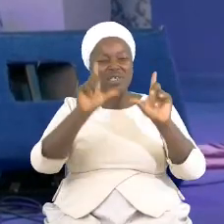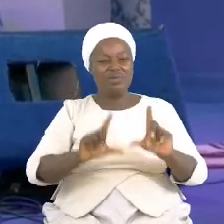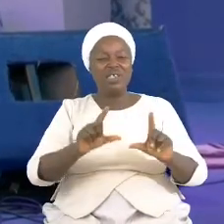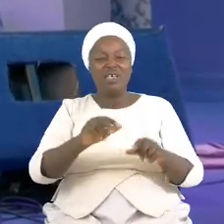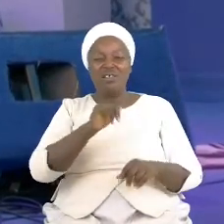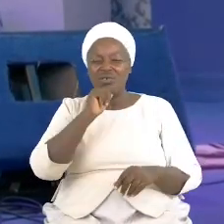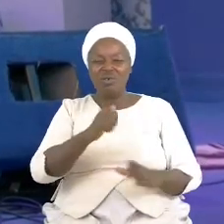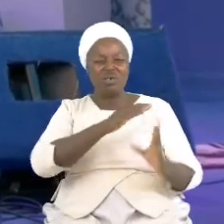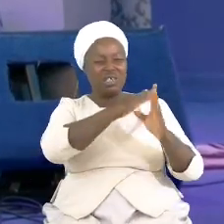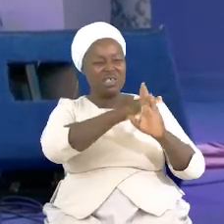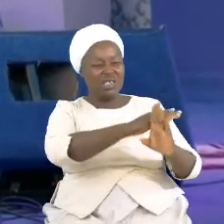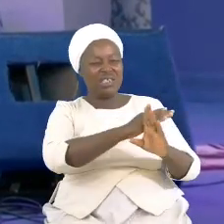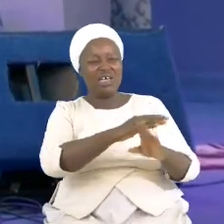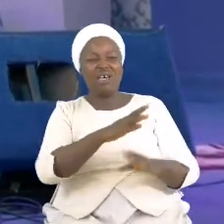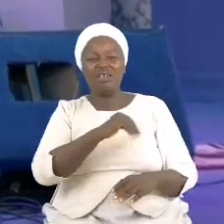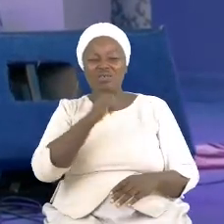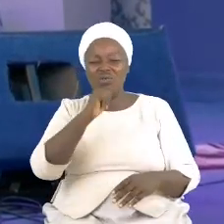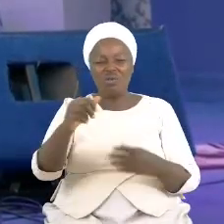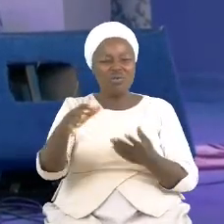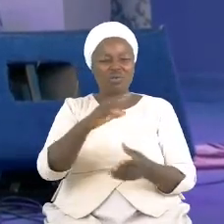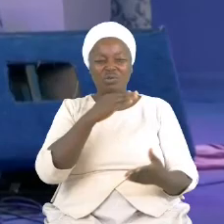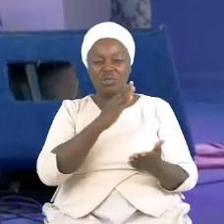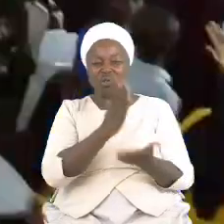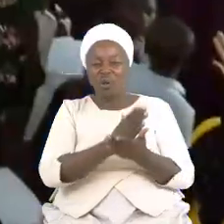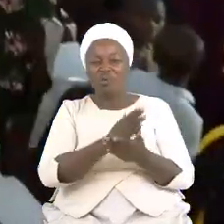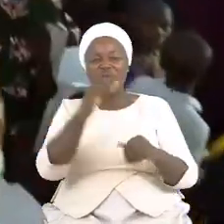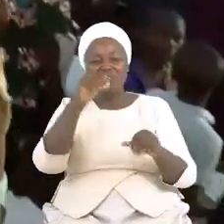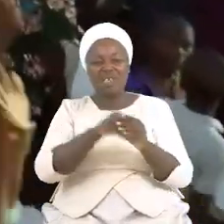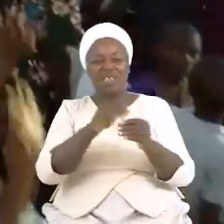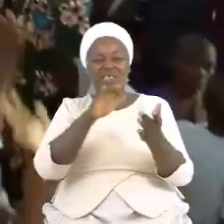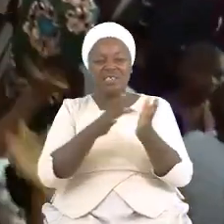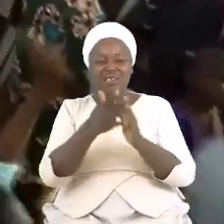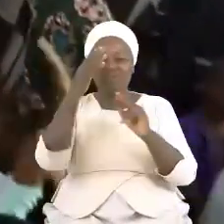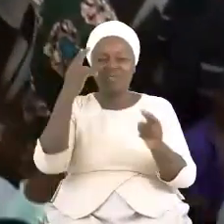unhindered, uninterrupted, in Jesus' name.